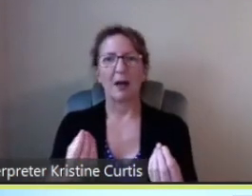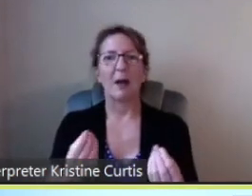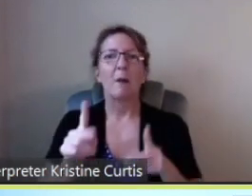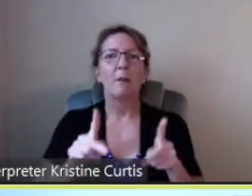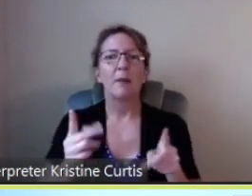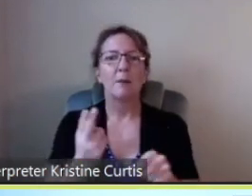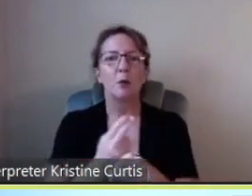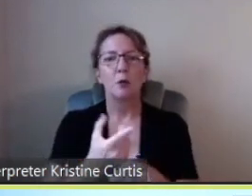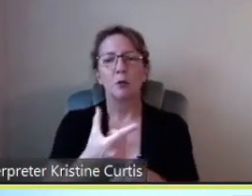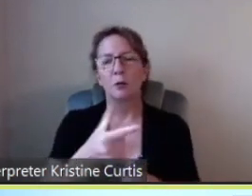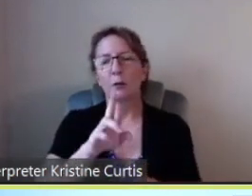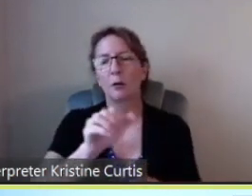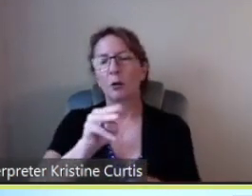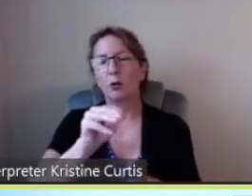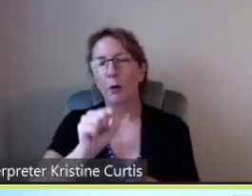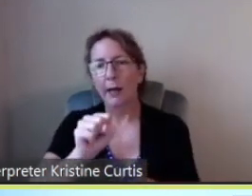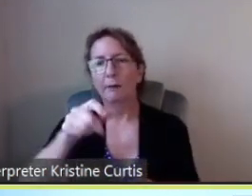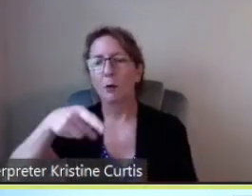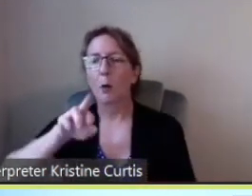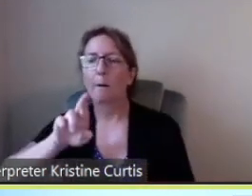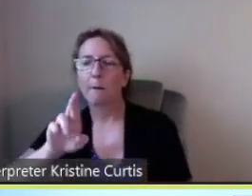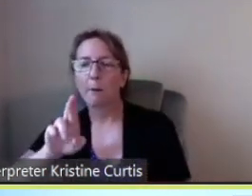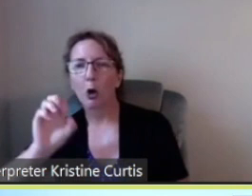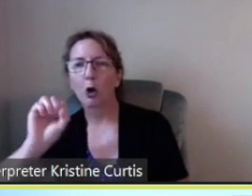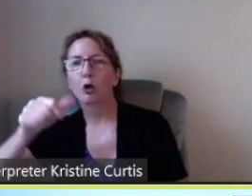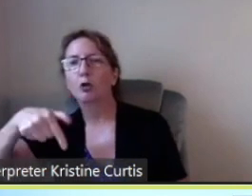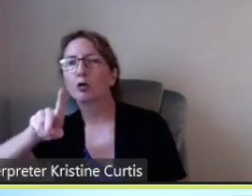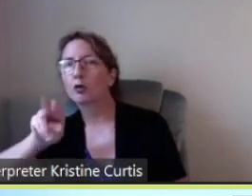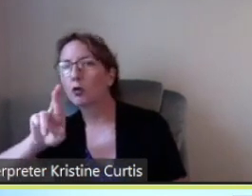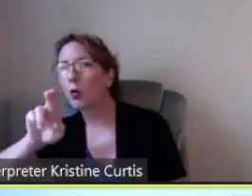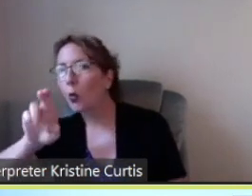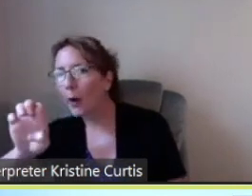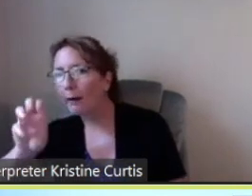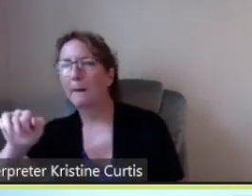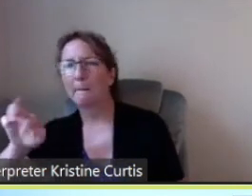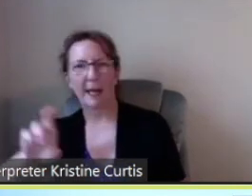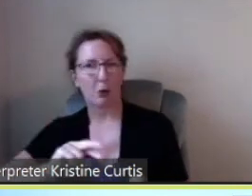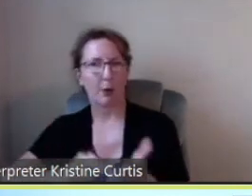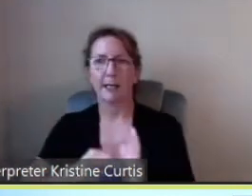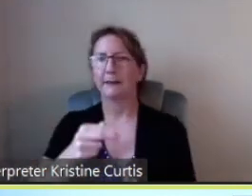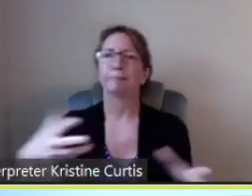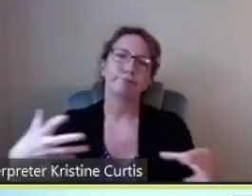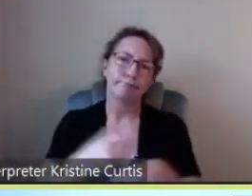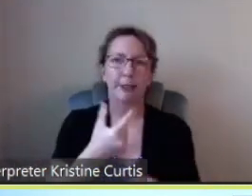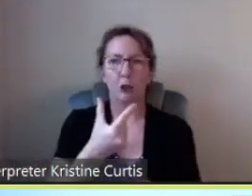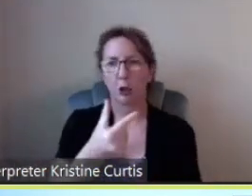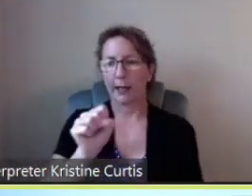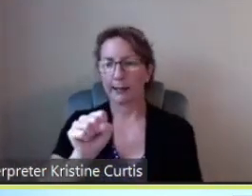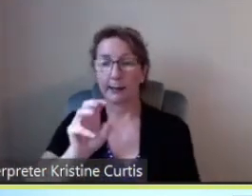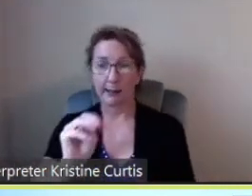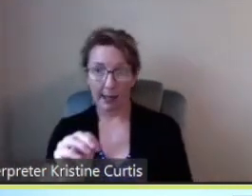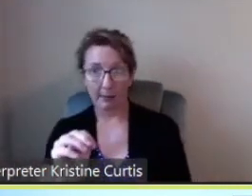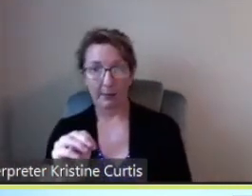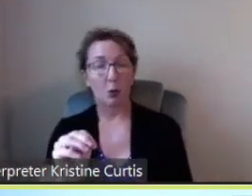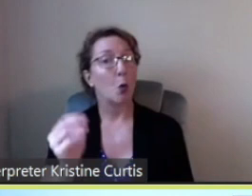square meter, or the GSM, to describe how dense the fabrics are. And an easy way for us to tell how dense our mask